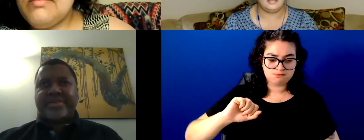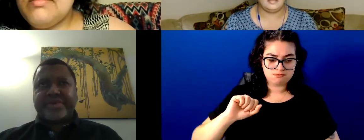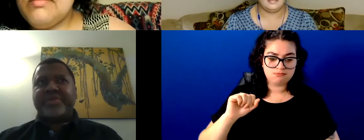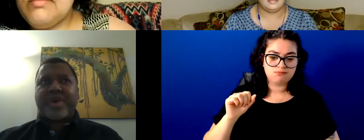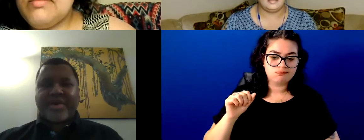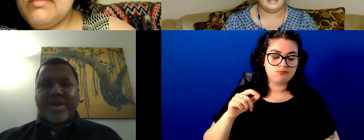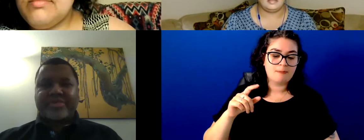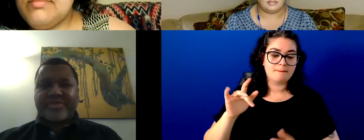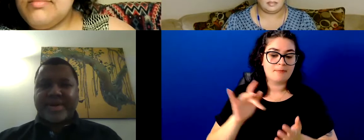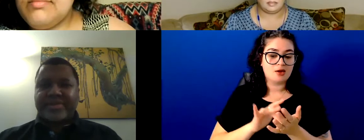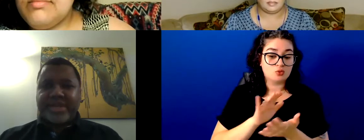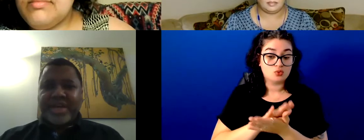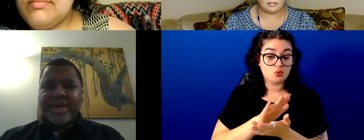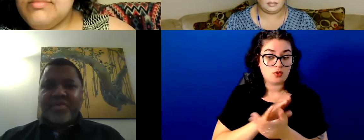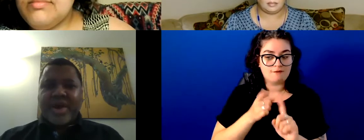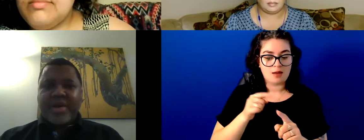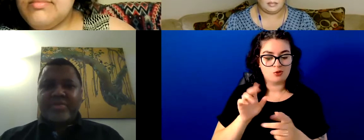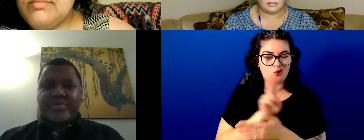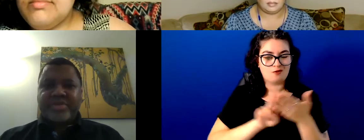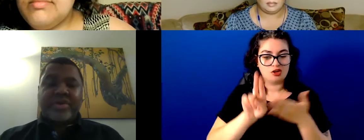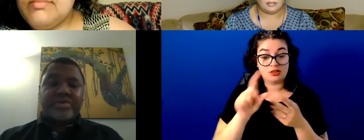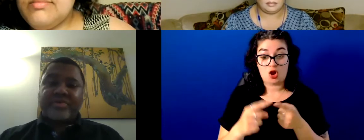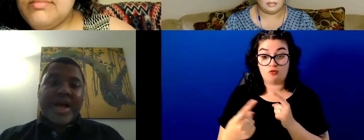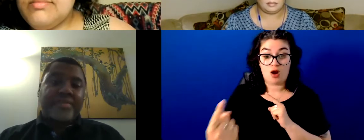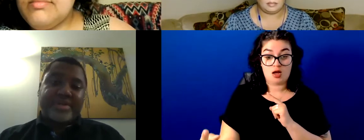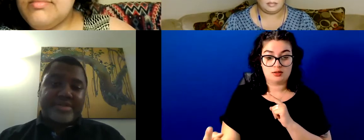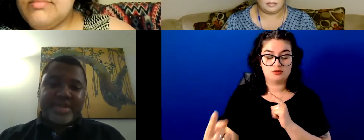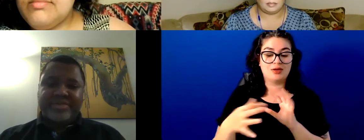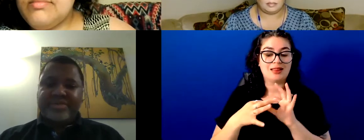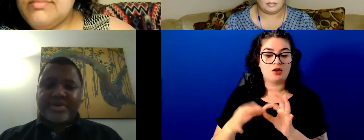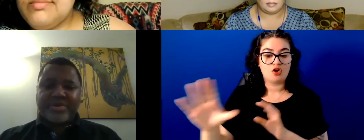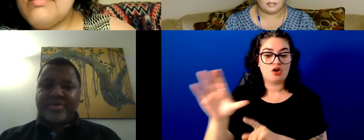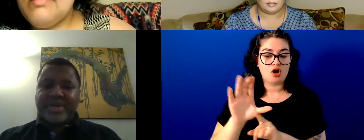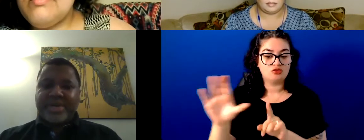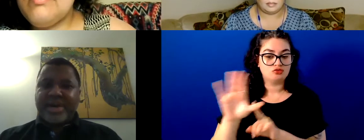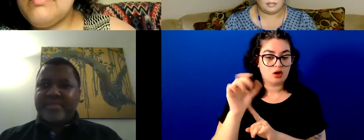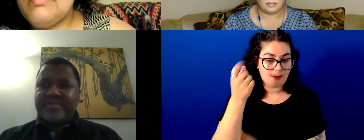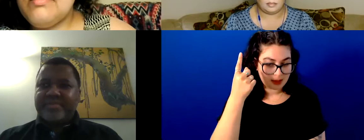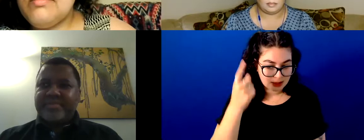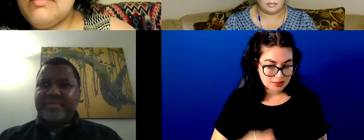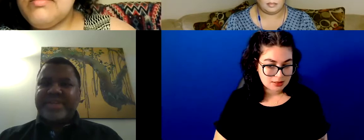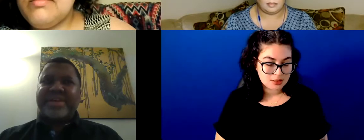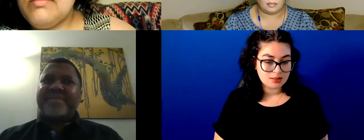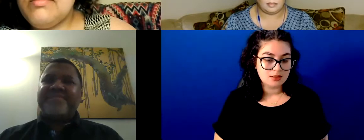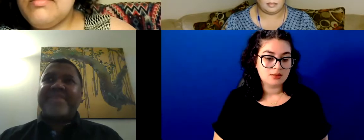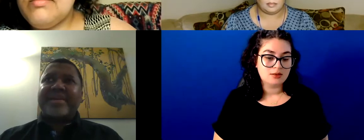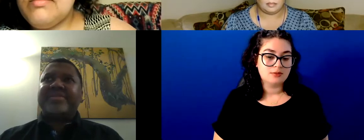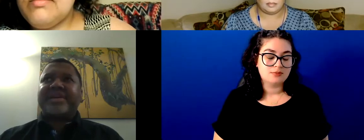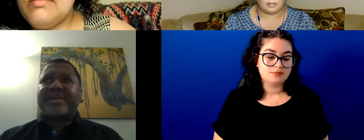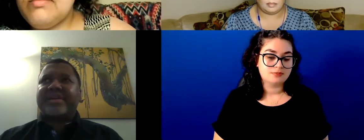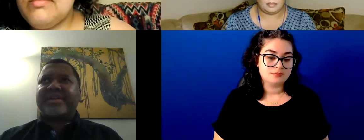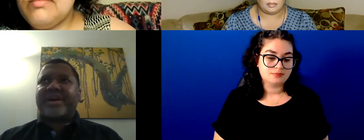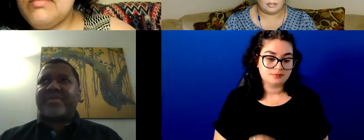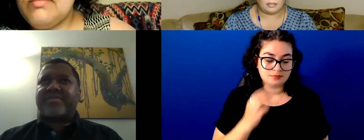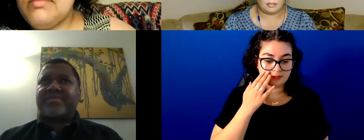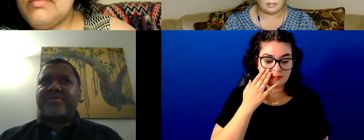a university right across from us around their cultural competence. And so they did an